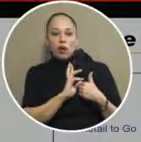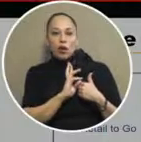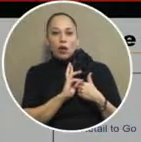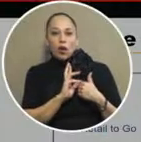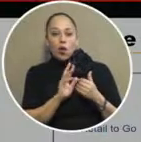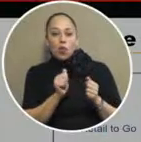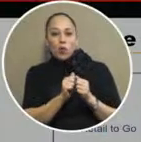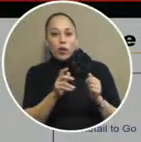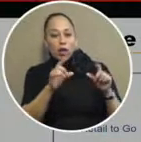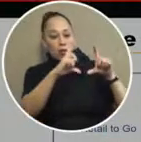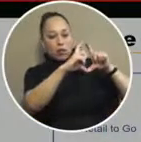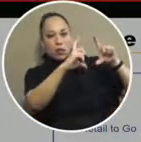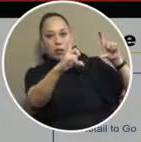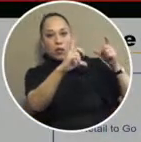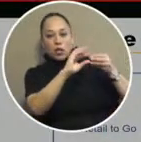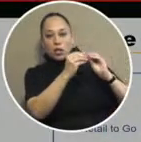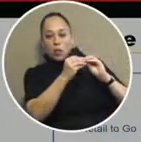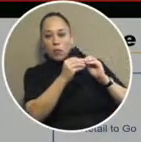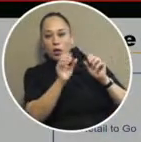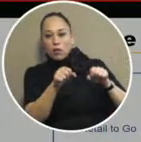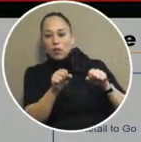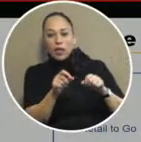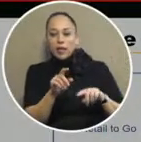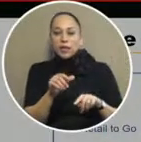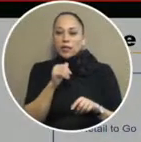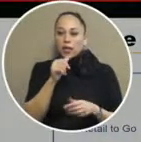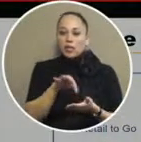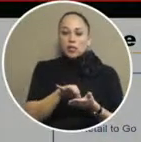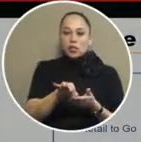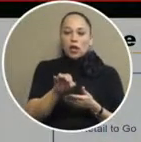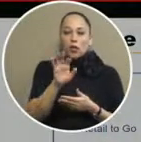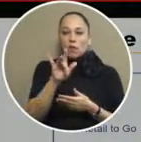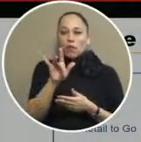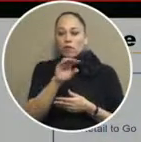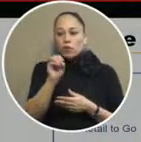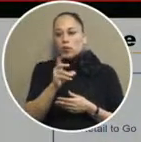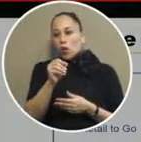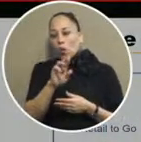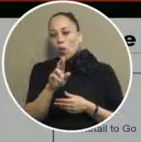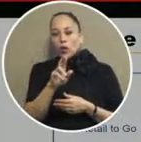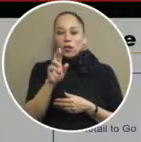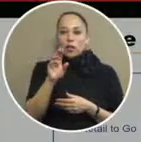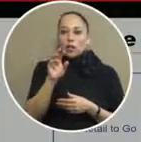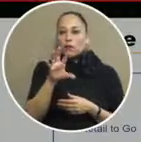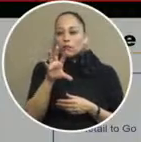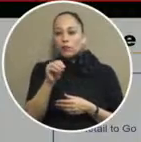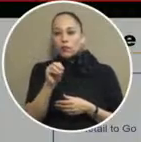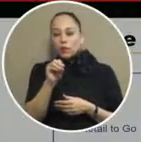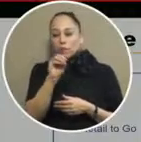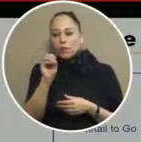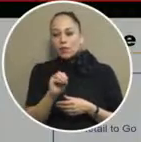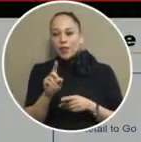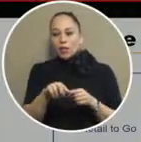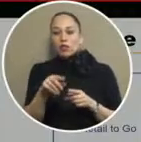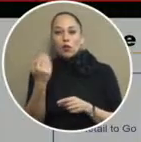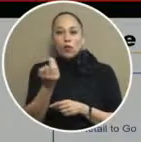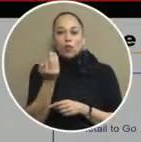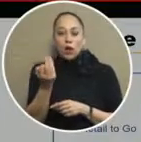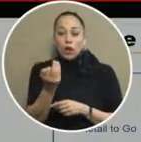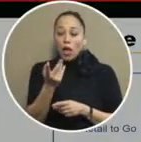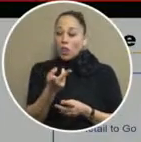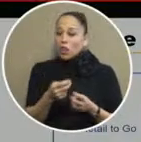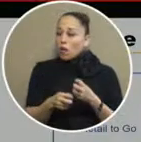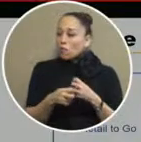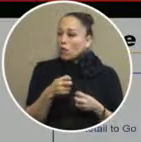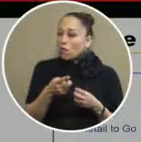seating capacity, it doesn't count towards the 50% or the 25% today until Friday. The Correct. Issue